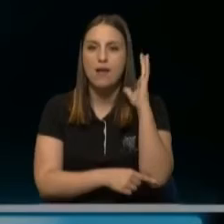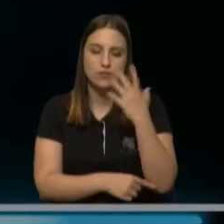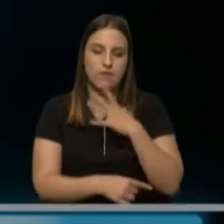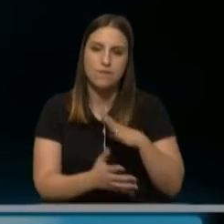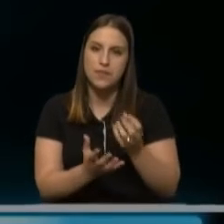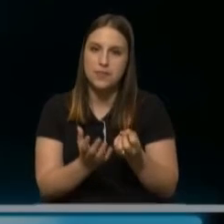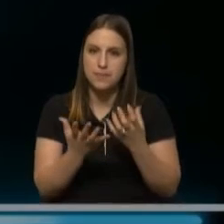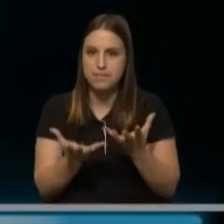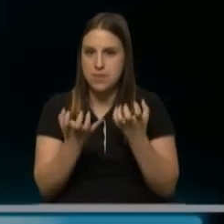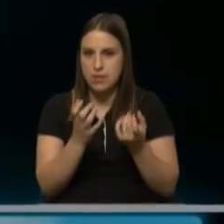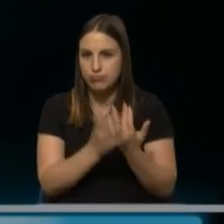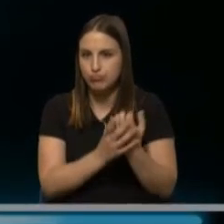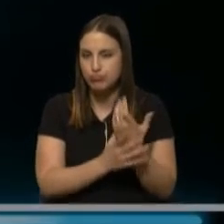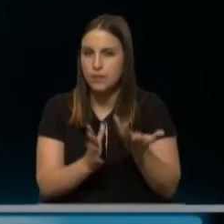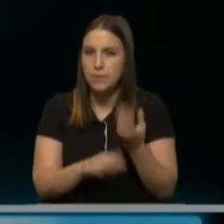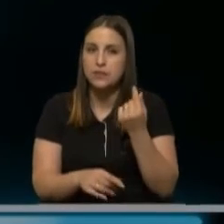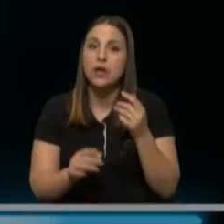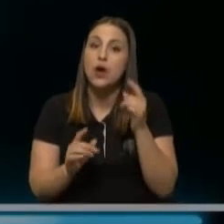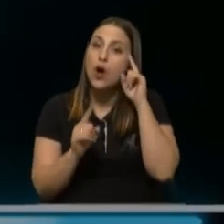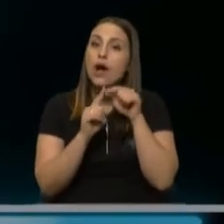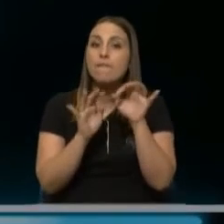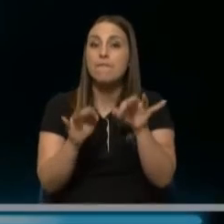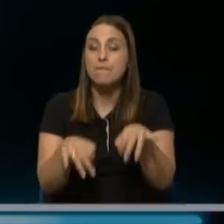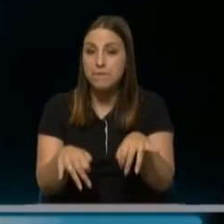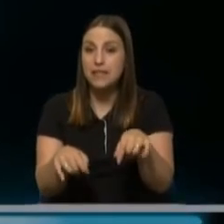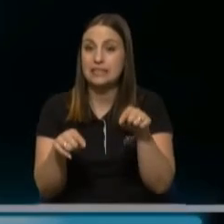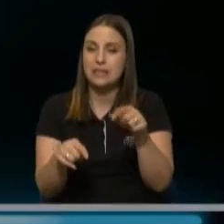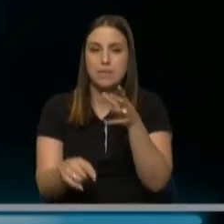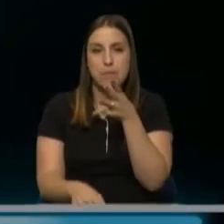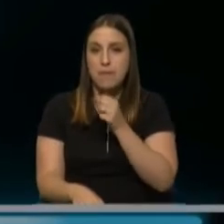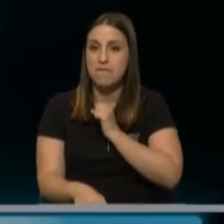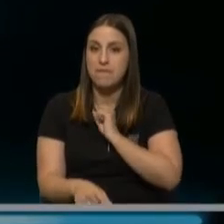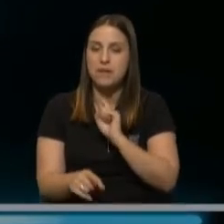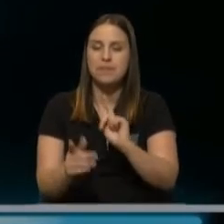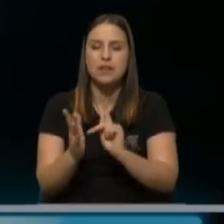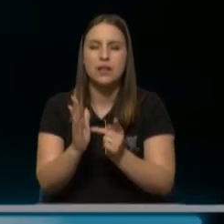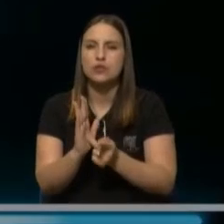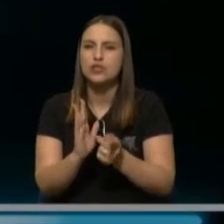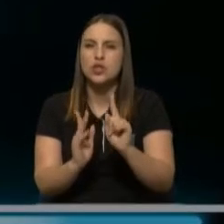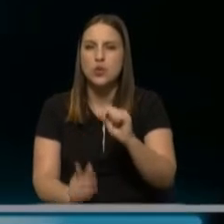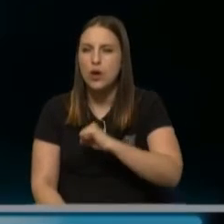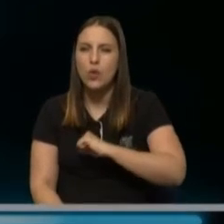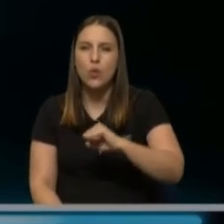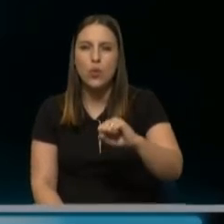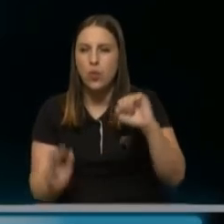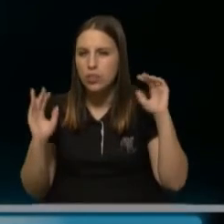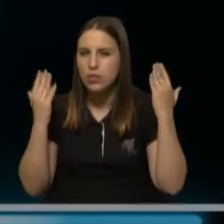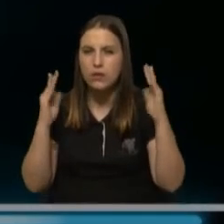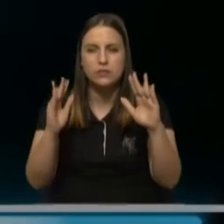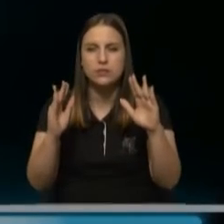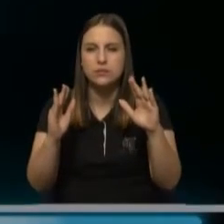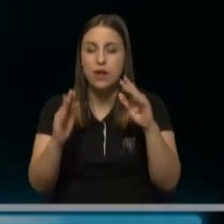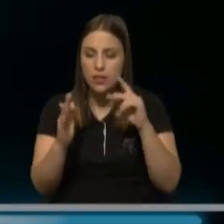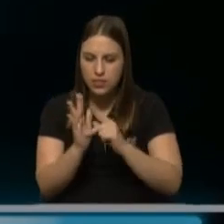To finish this presentation, what I want to say, technology is not the opposition of the nature. It's a part of